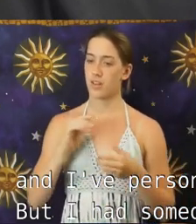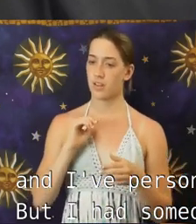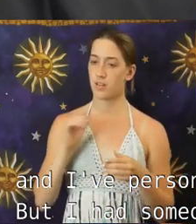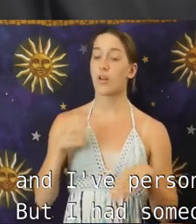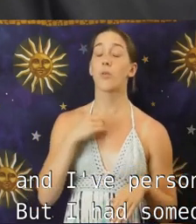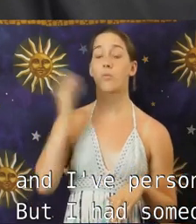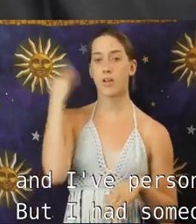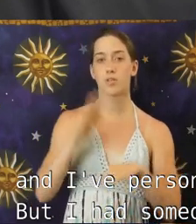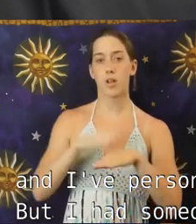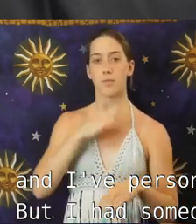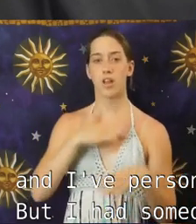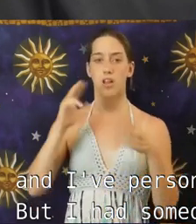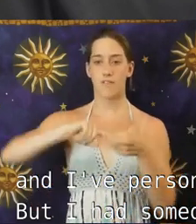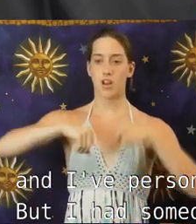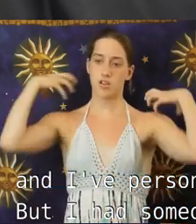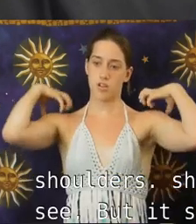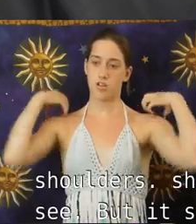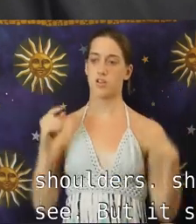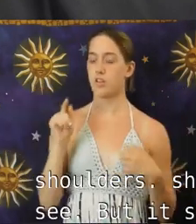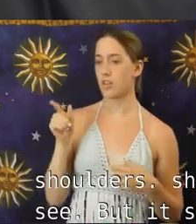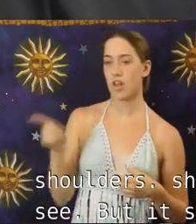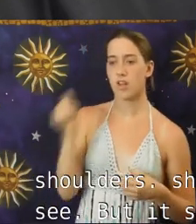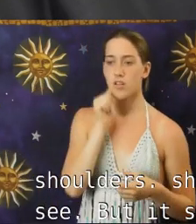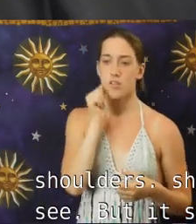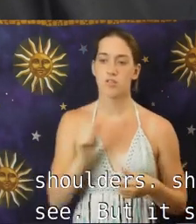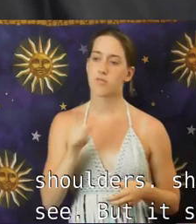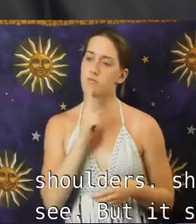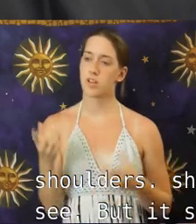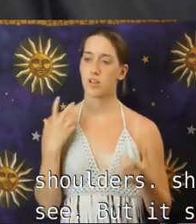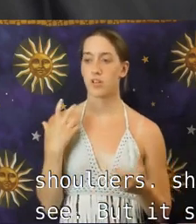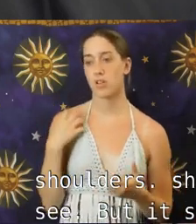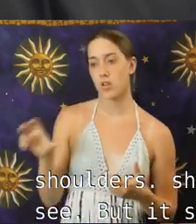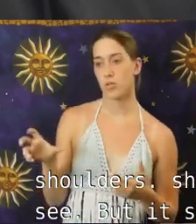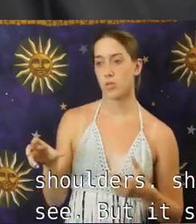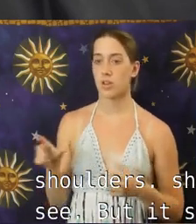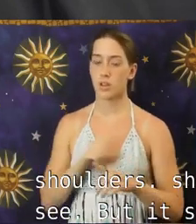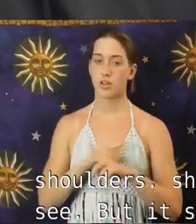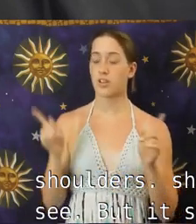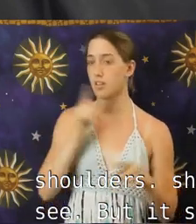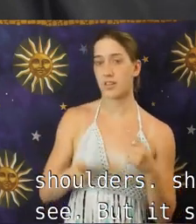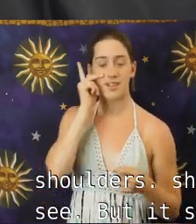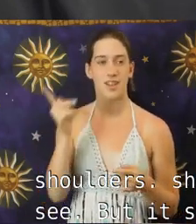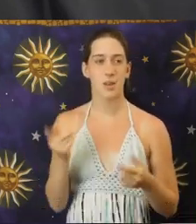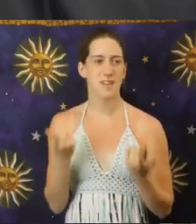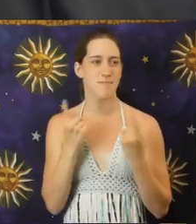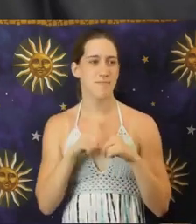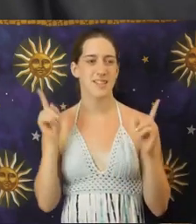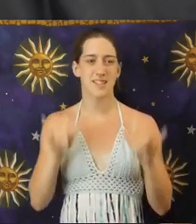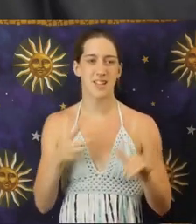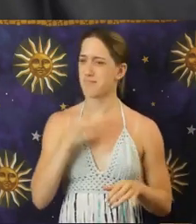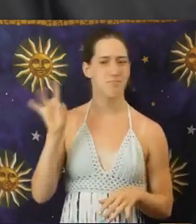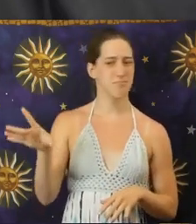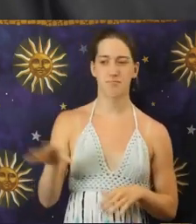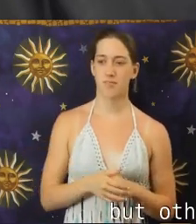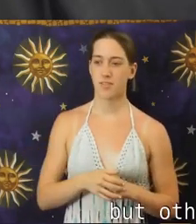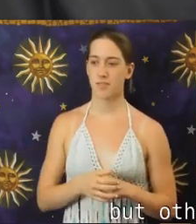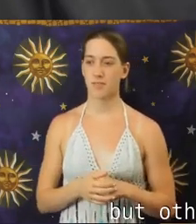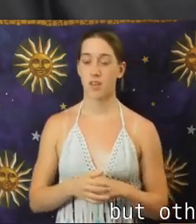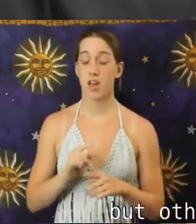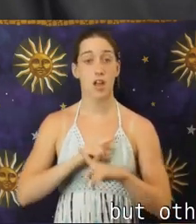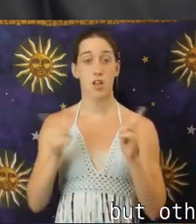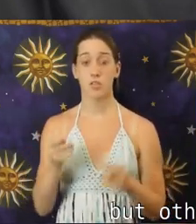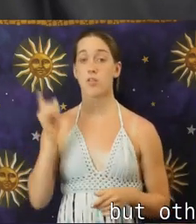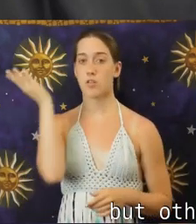I did have someone grab my butt while I was up on my friend's shoulders, and she was mainly annoyed because she couldn't see, but it still wasn't cool.